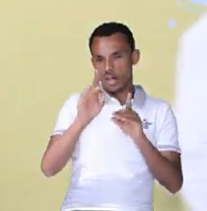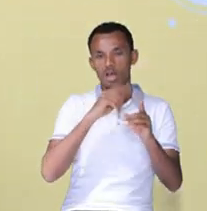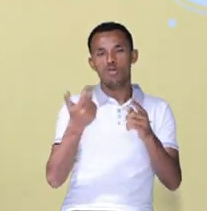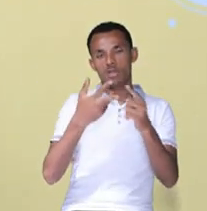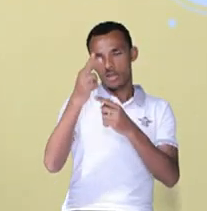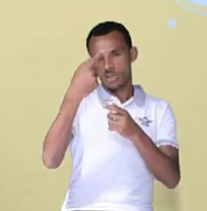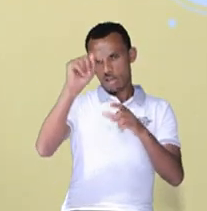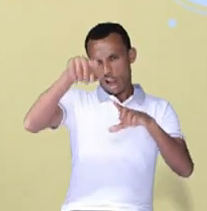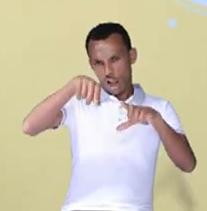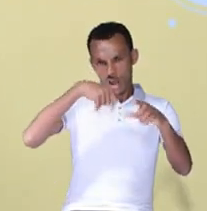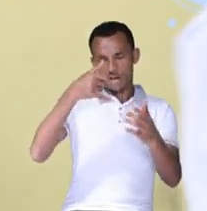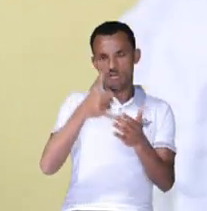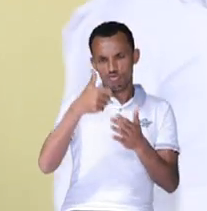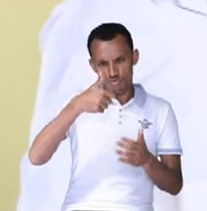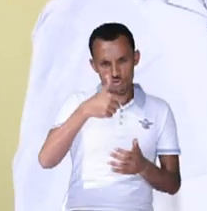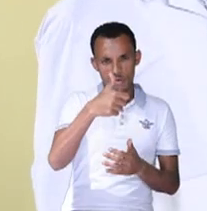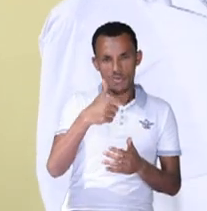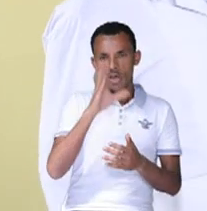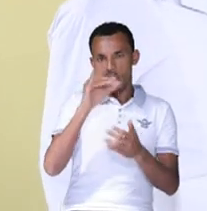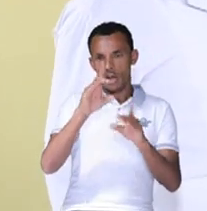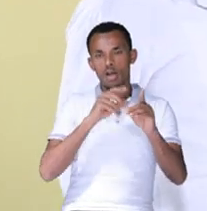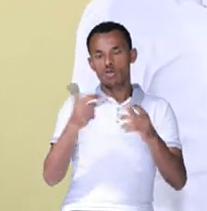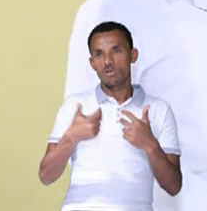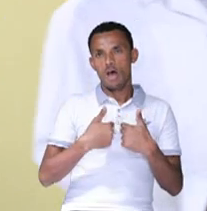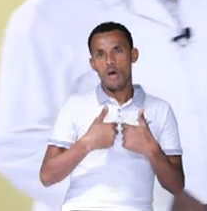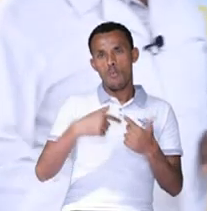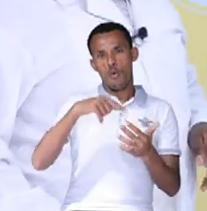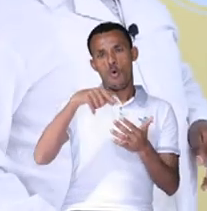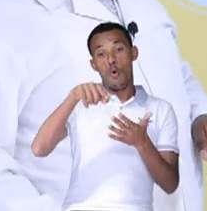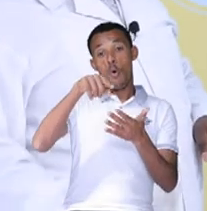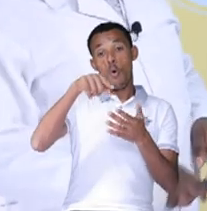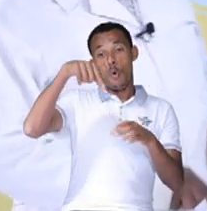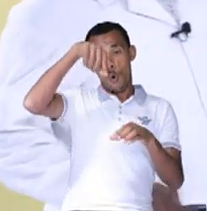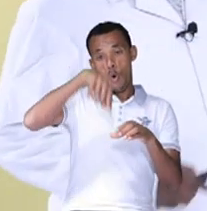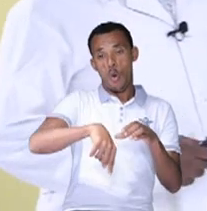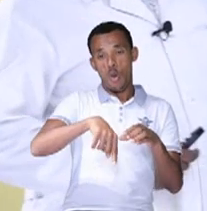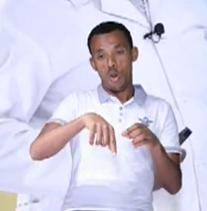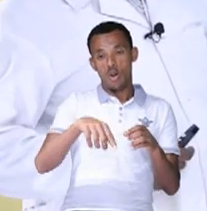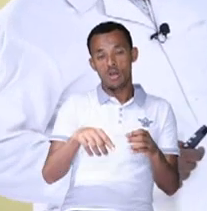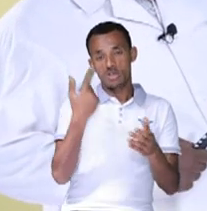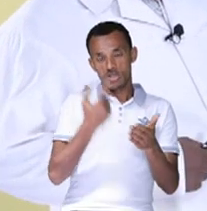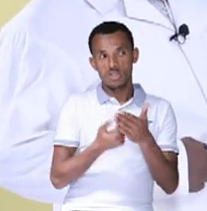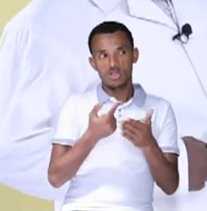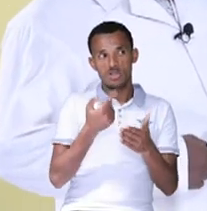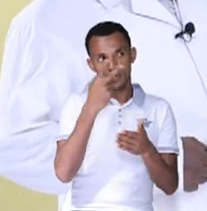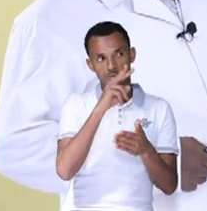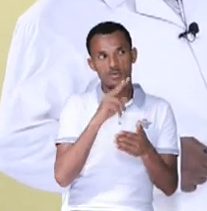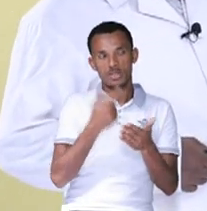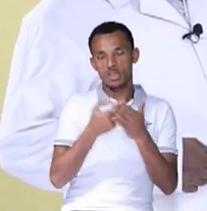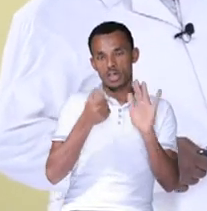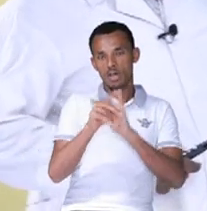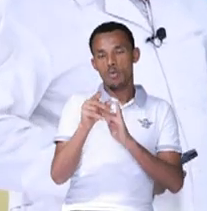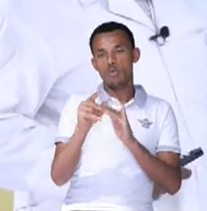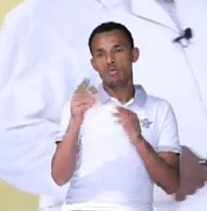line itself and does not have a hole. So this is an example of